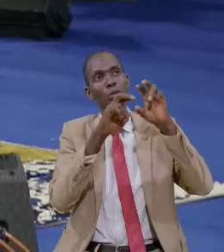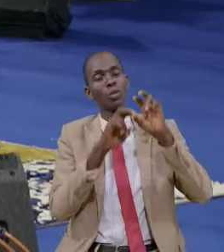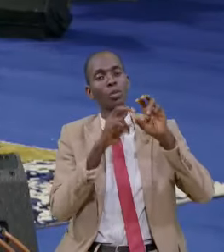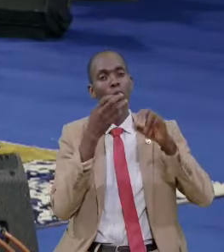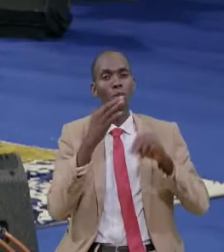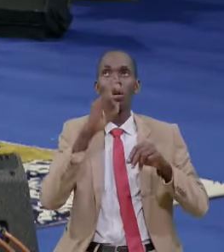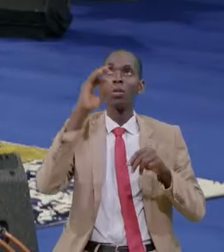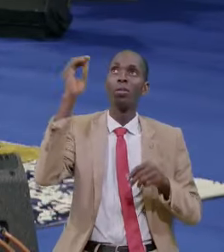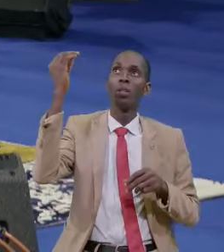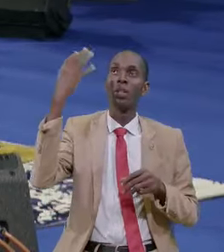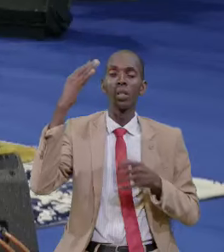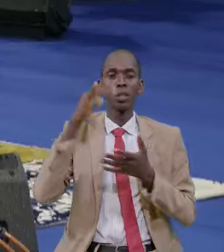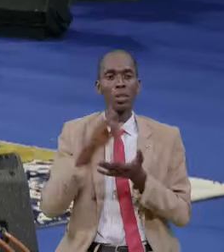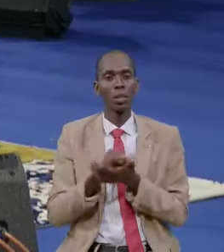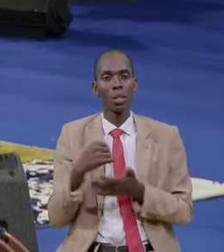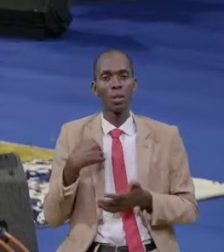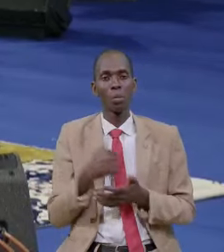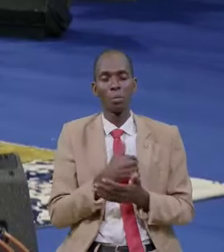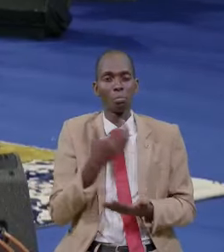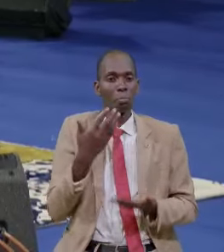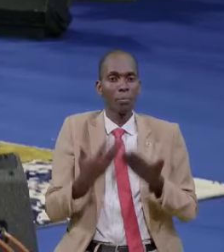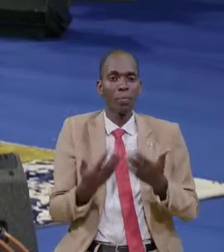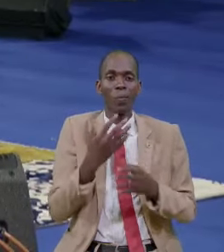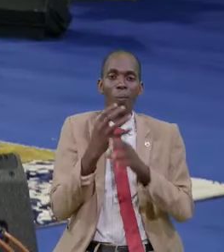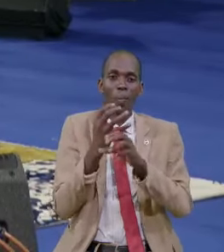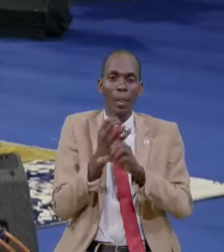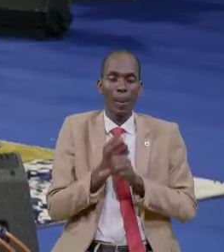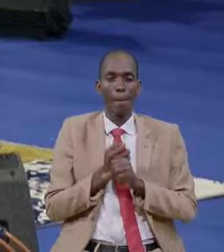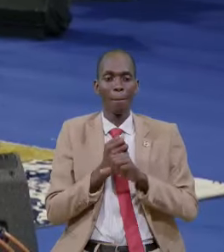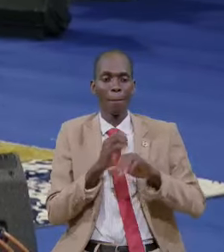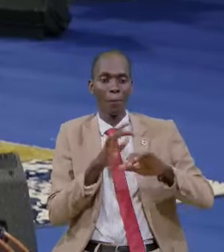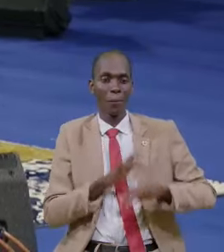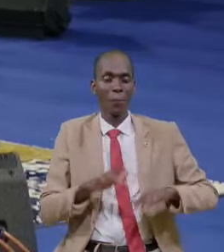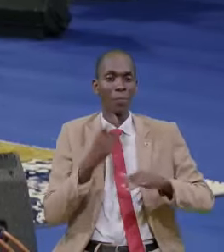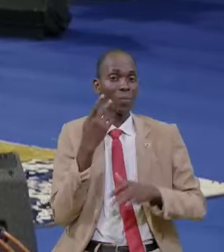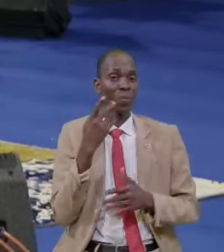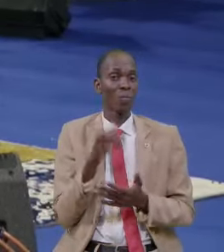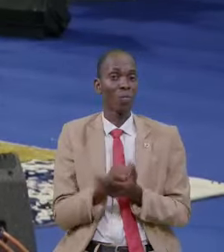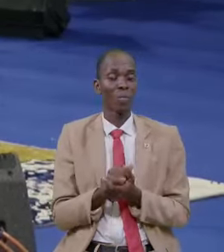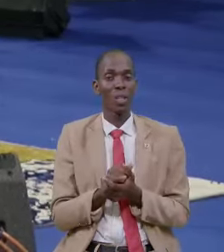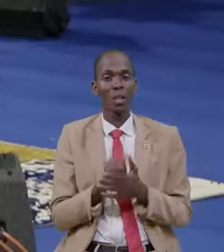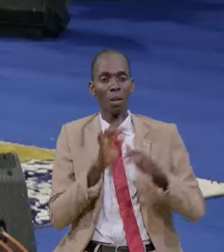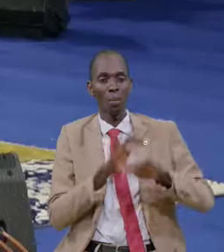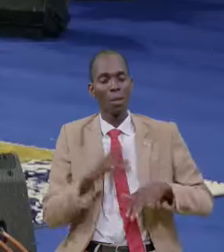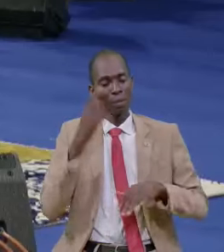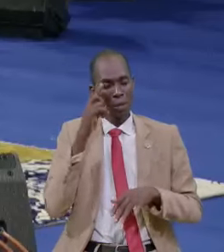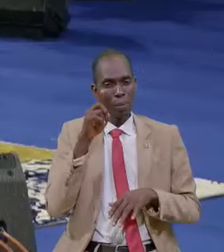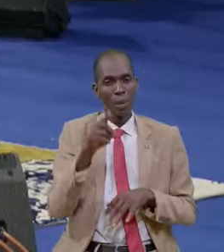we may obtain mercy. Look at that. Mercy for you